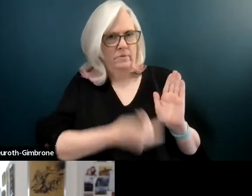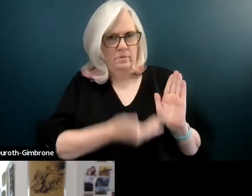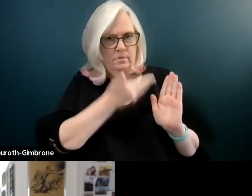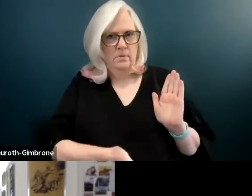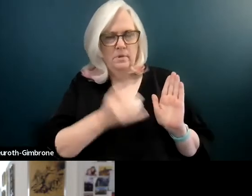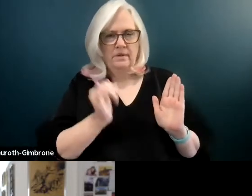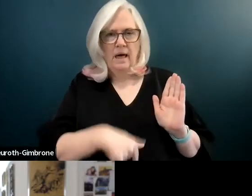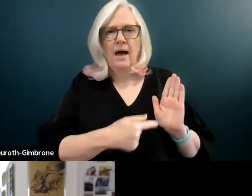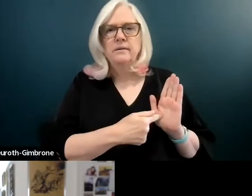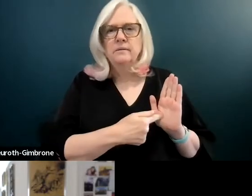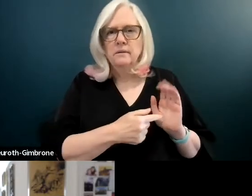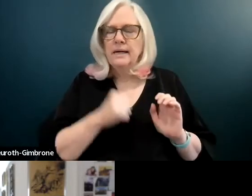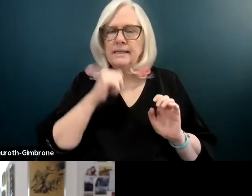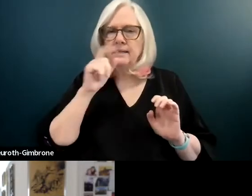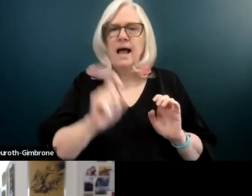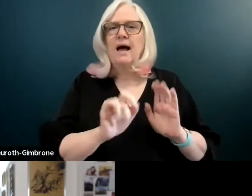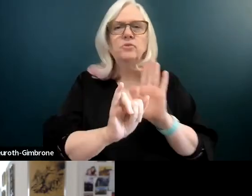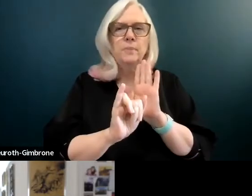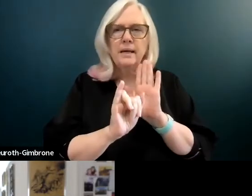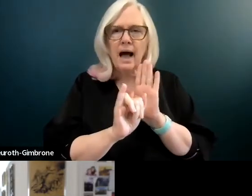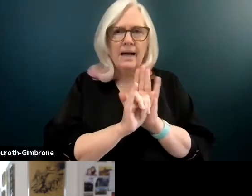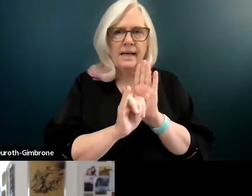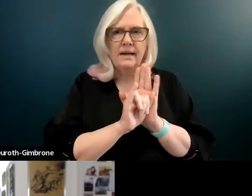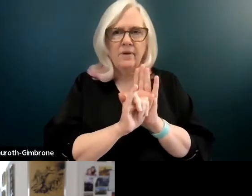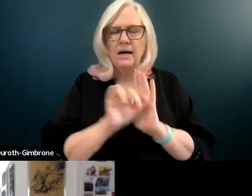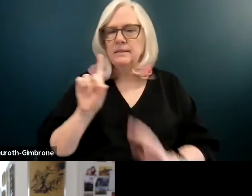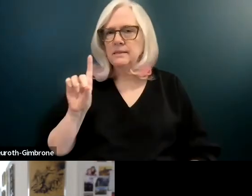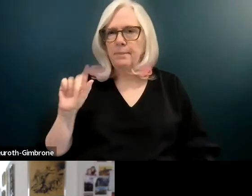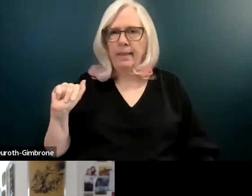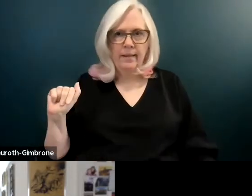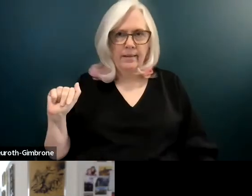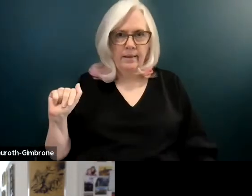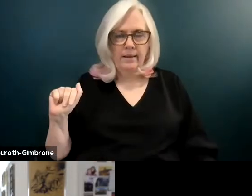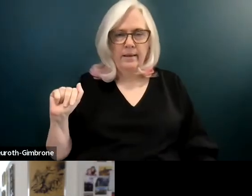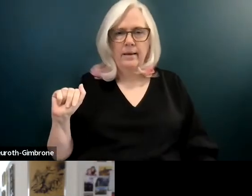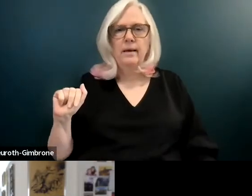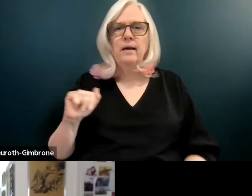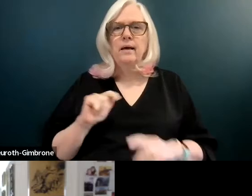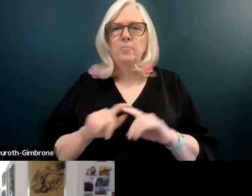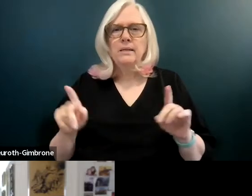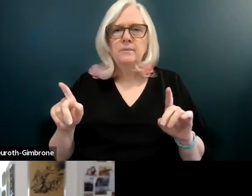be an identified disability. But,